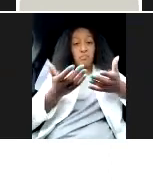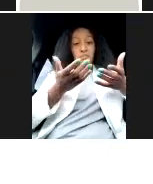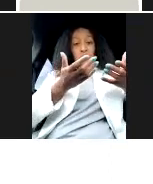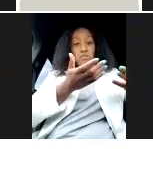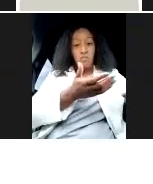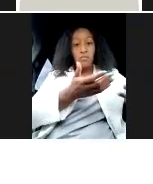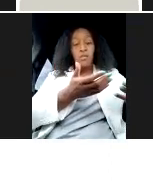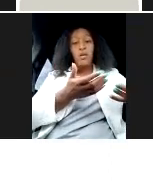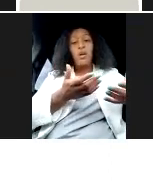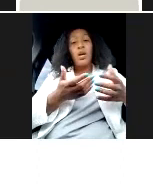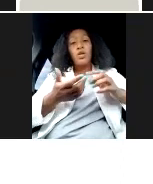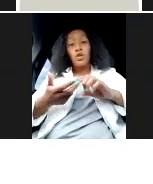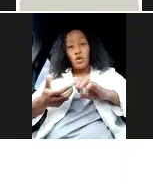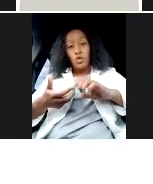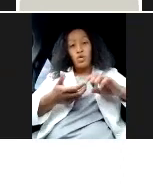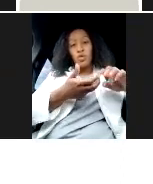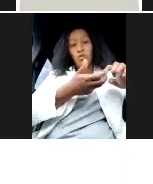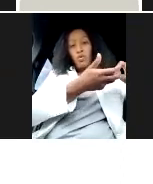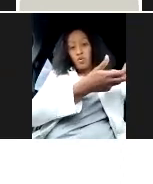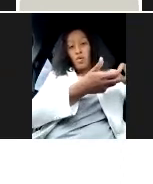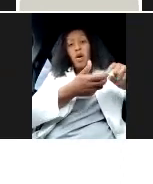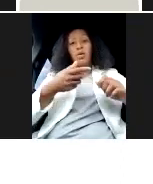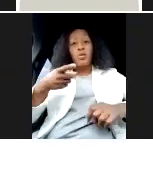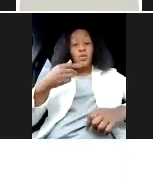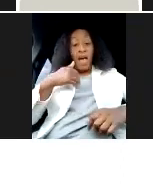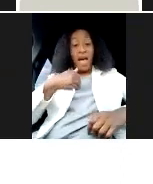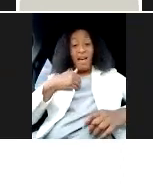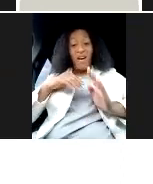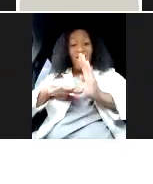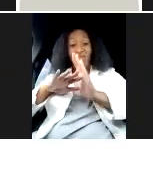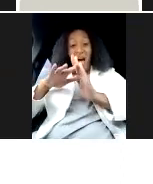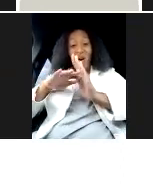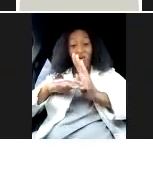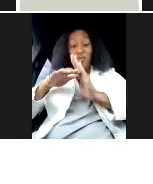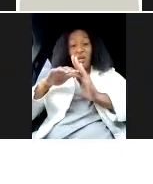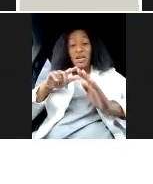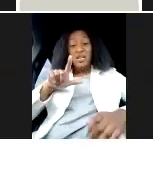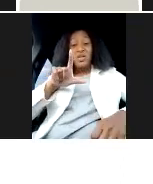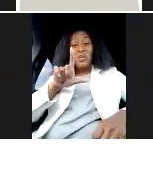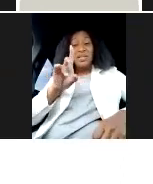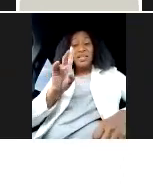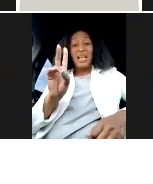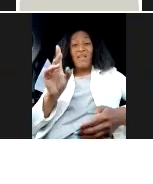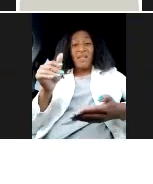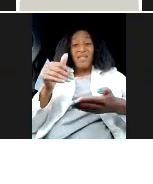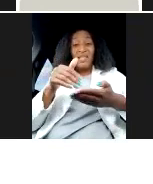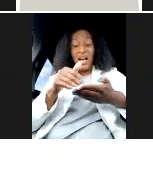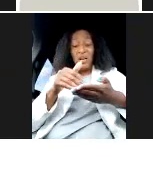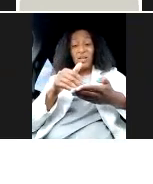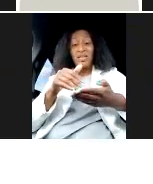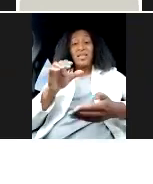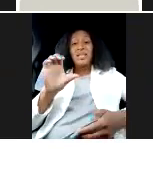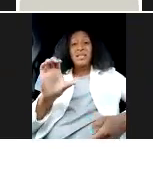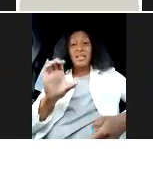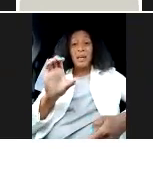of 27,000 centimeters cubed. How did they get that? They took 30 centimeters times 30